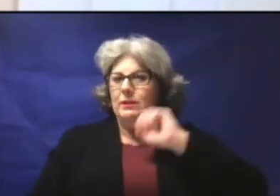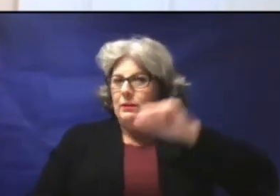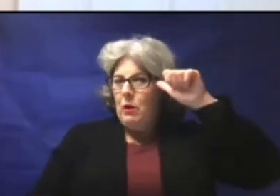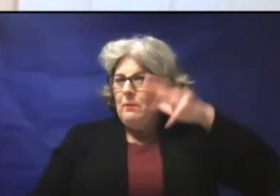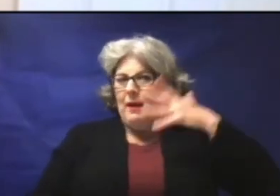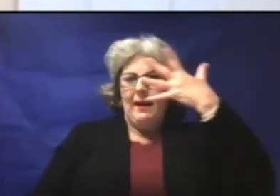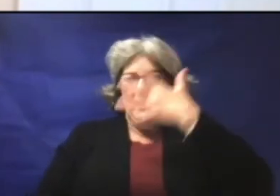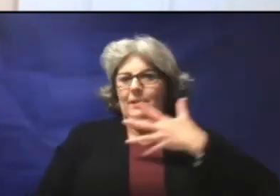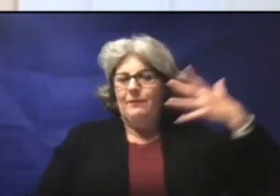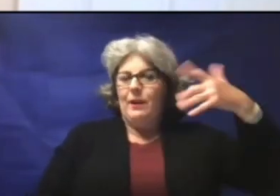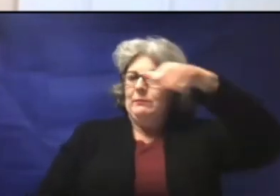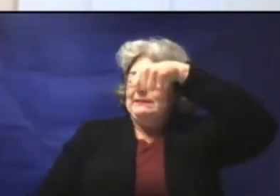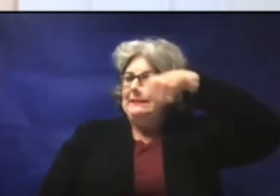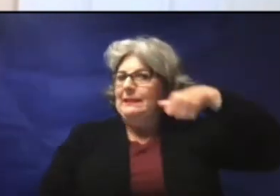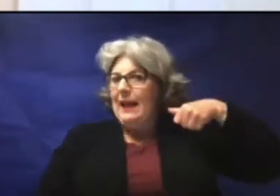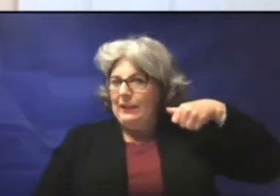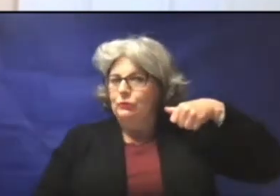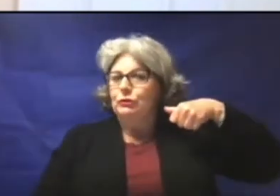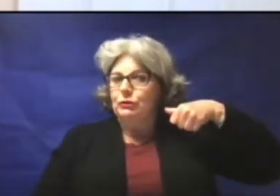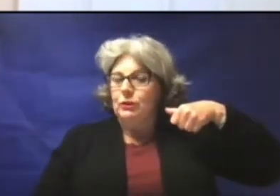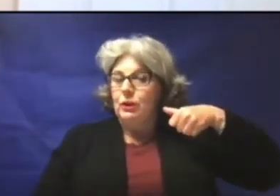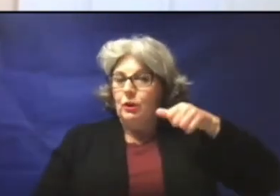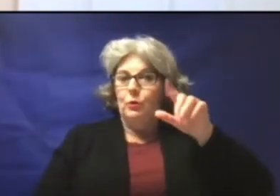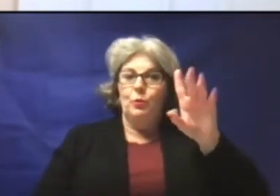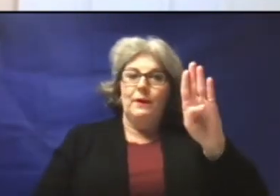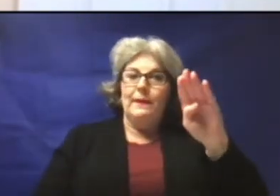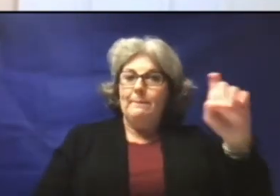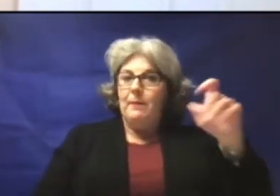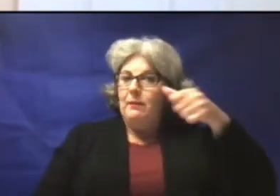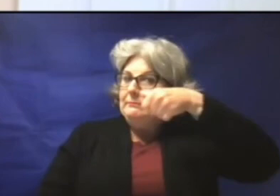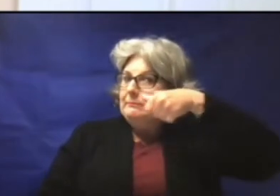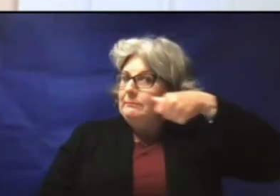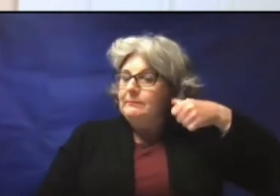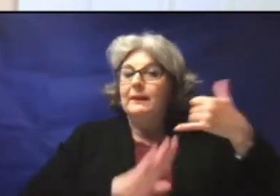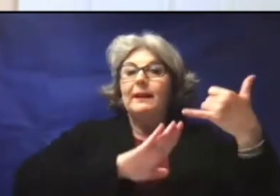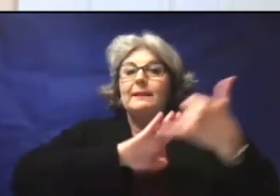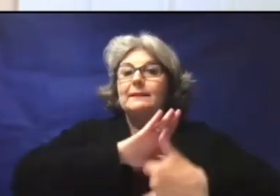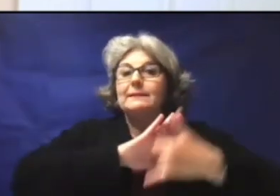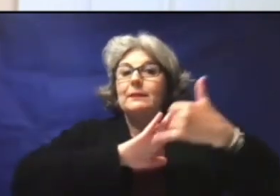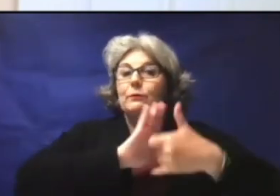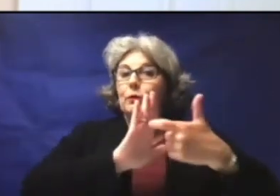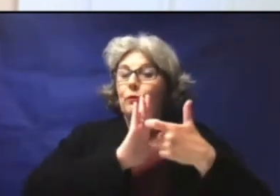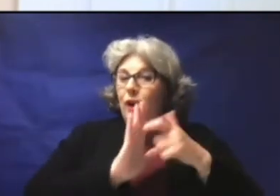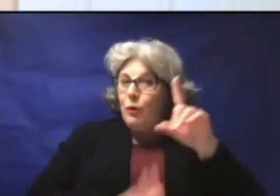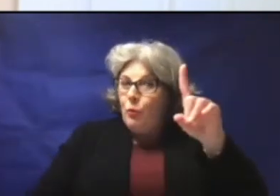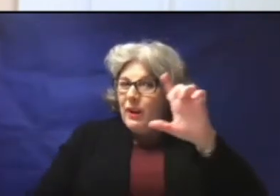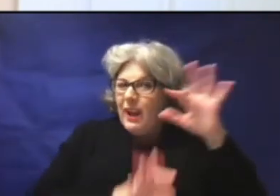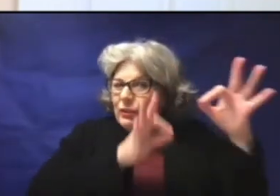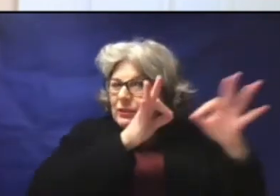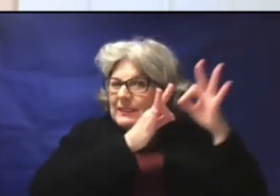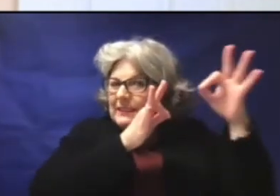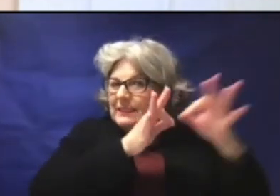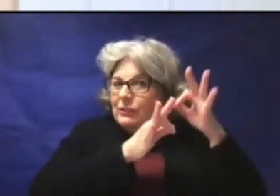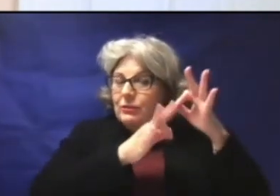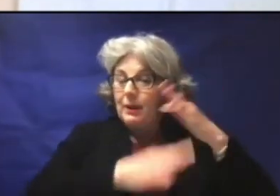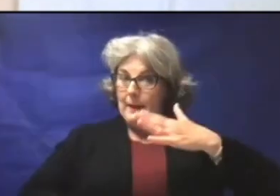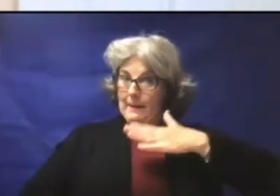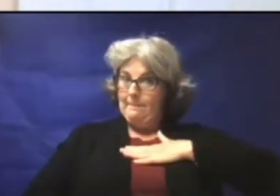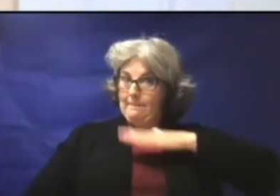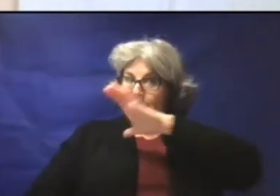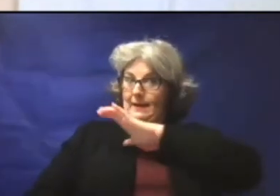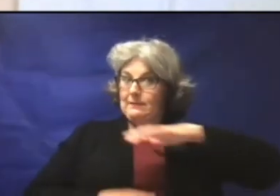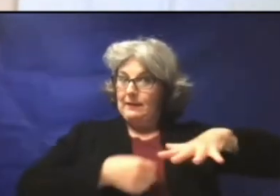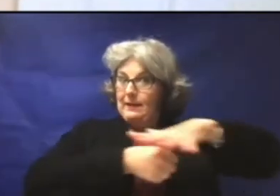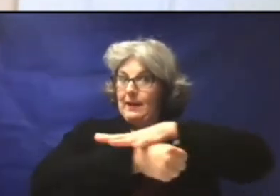face was slashed from ear to ear with a box cutter in the subway, requiring 100 stitches. And in my own congressional